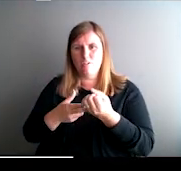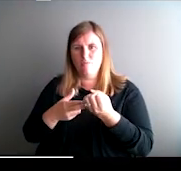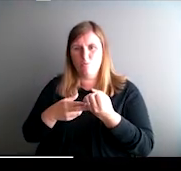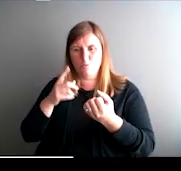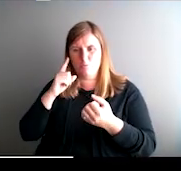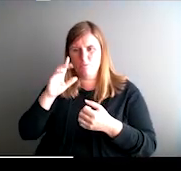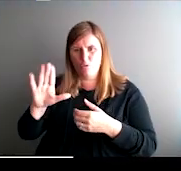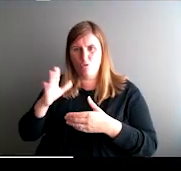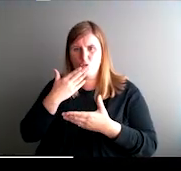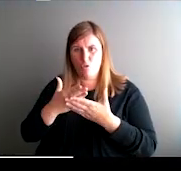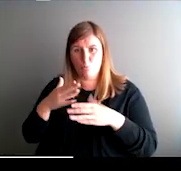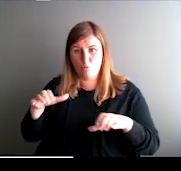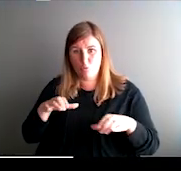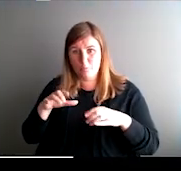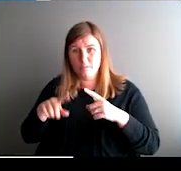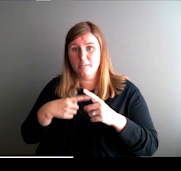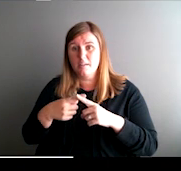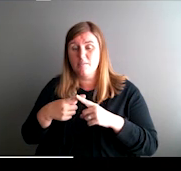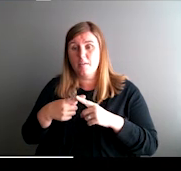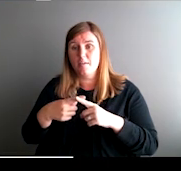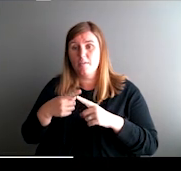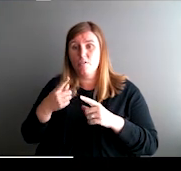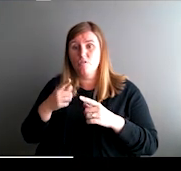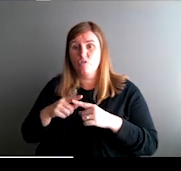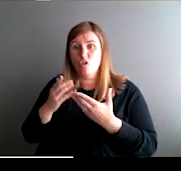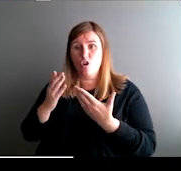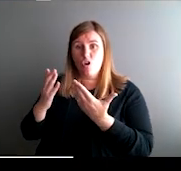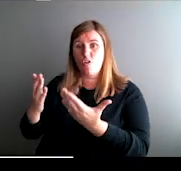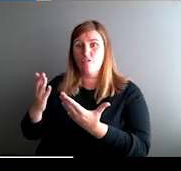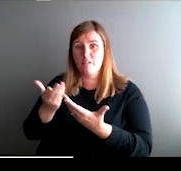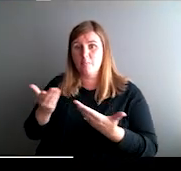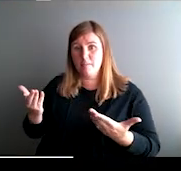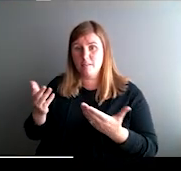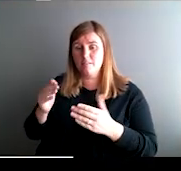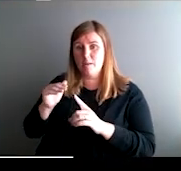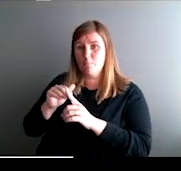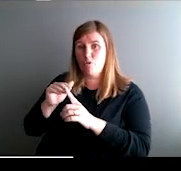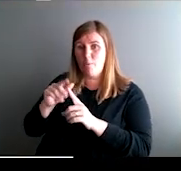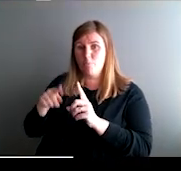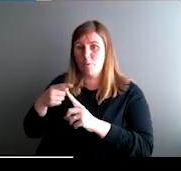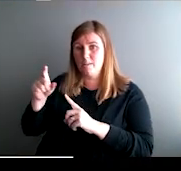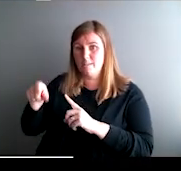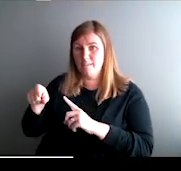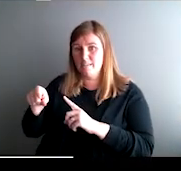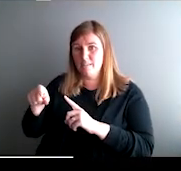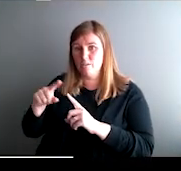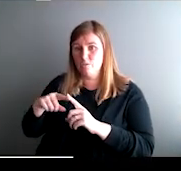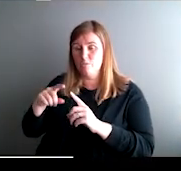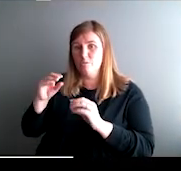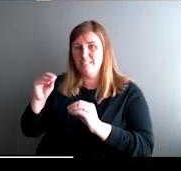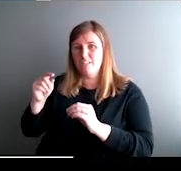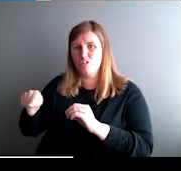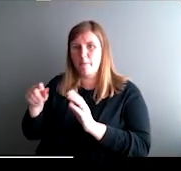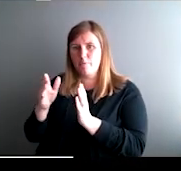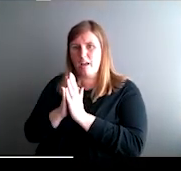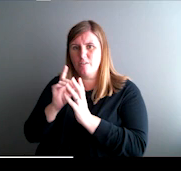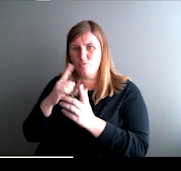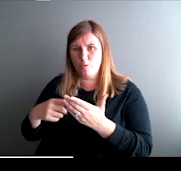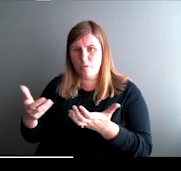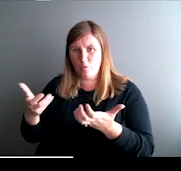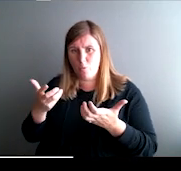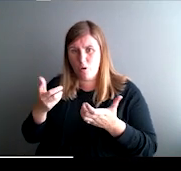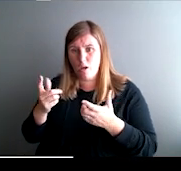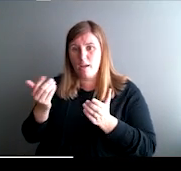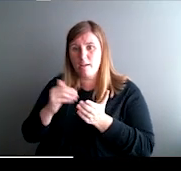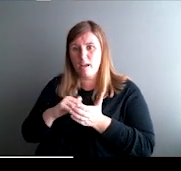their good performance, and then start offering them some things and prompting when necessary to teach them to ask for what they want. You can, and